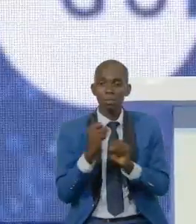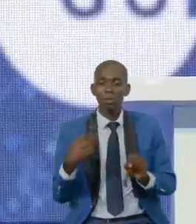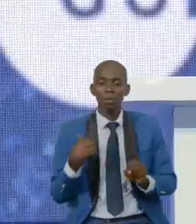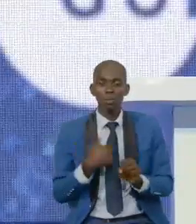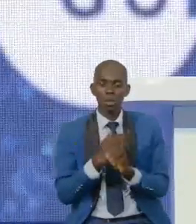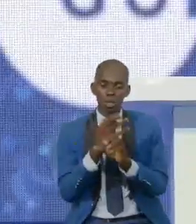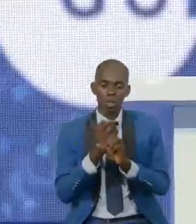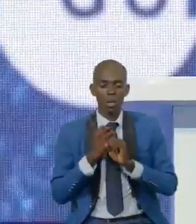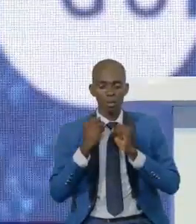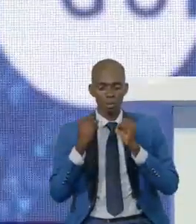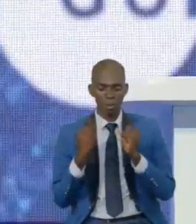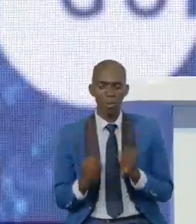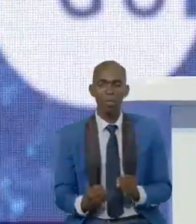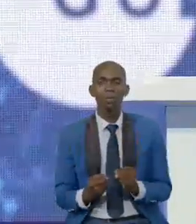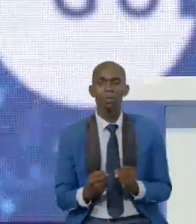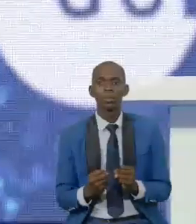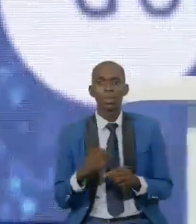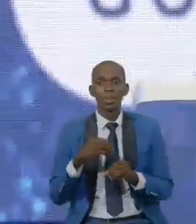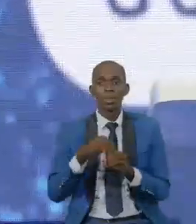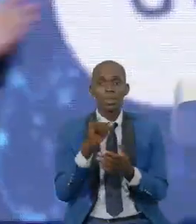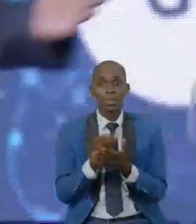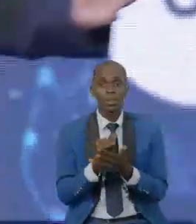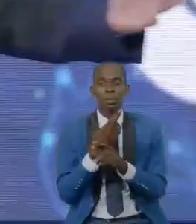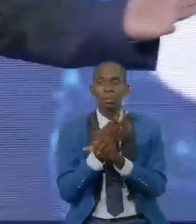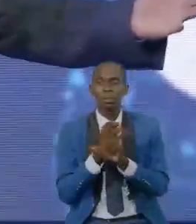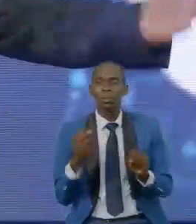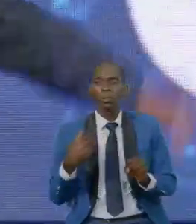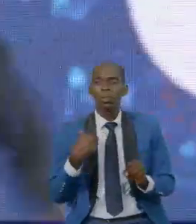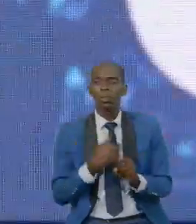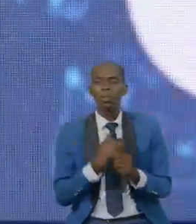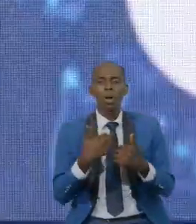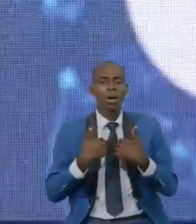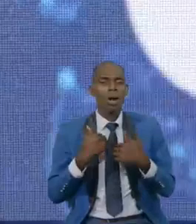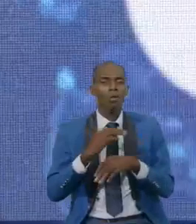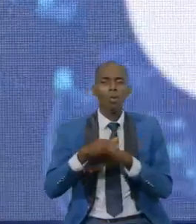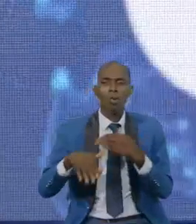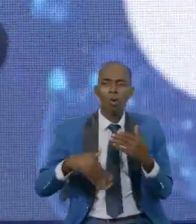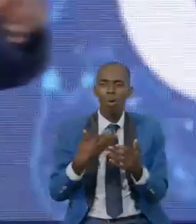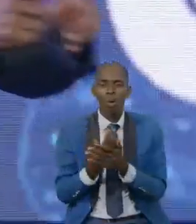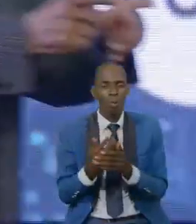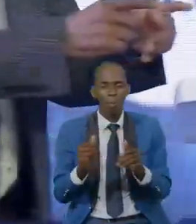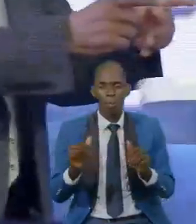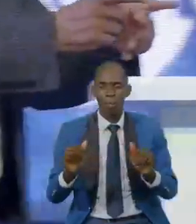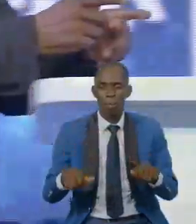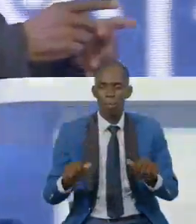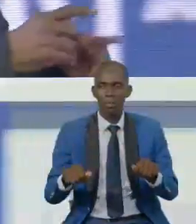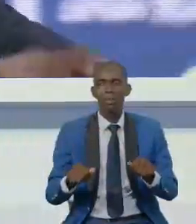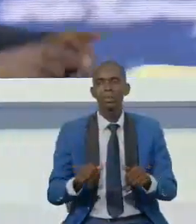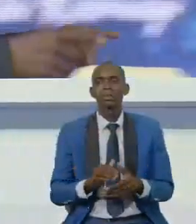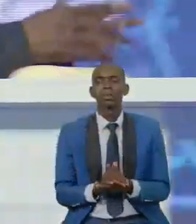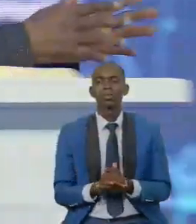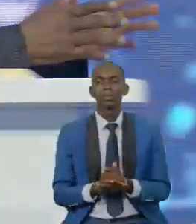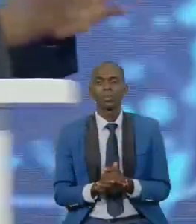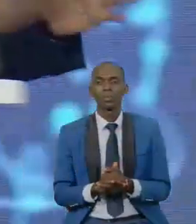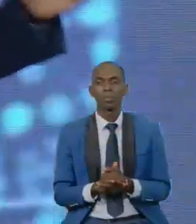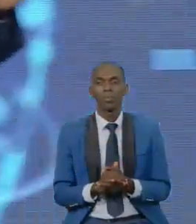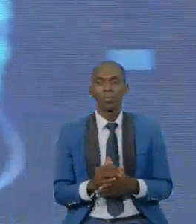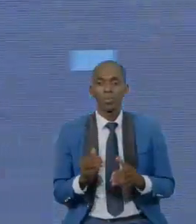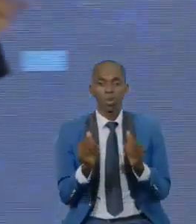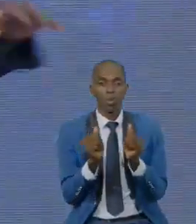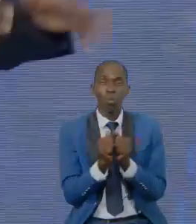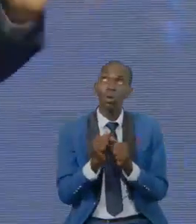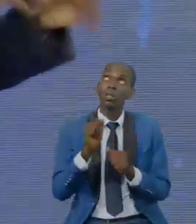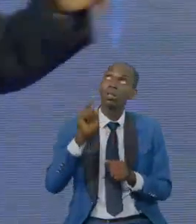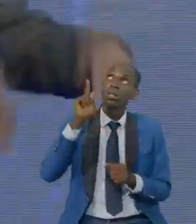power. In that redemption we have all possibilities. With